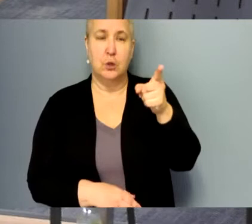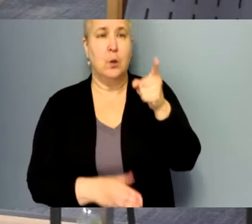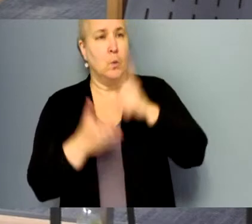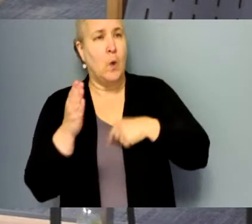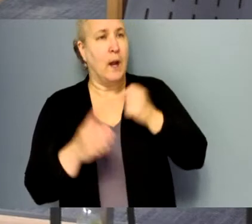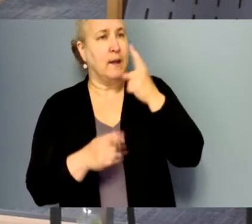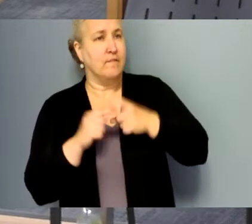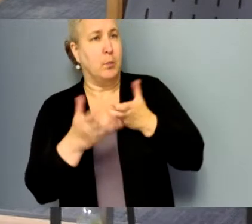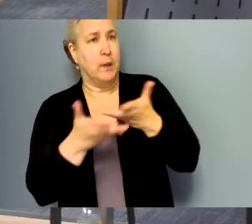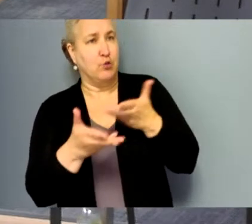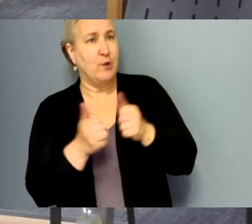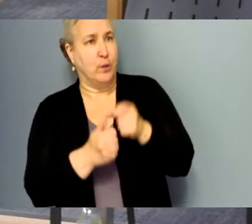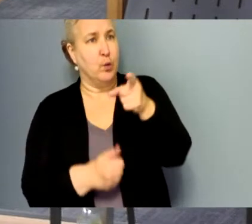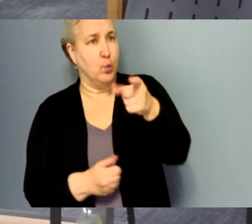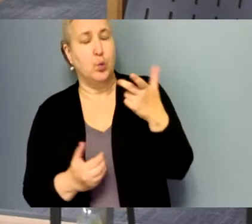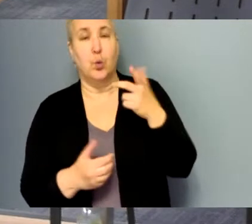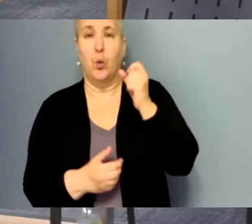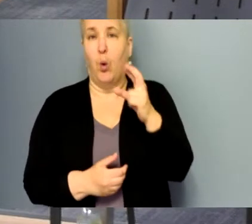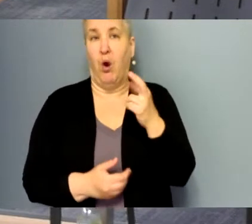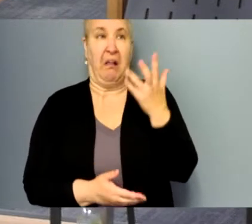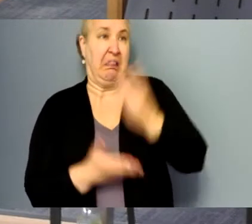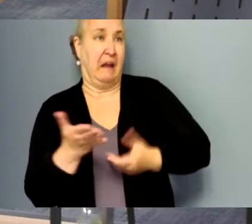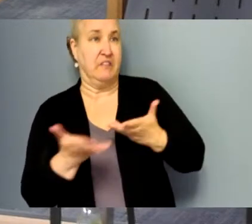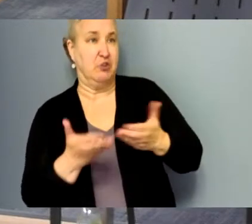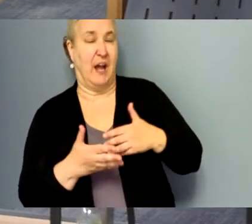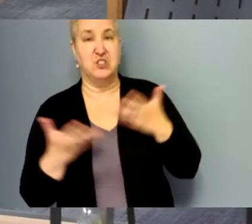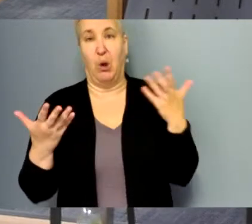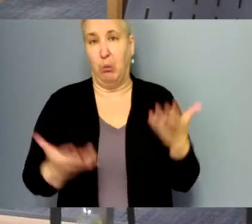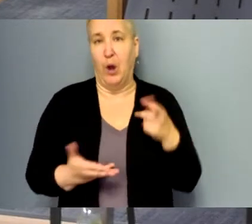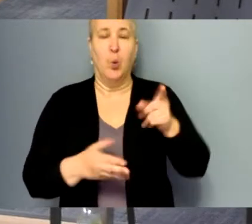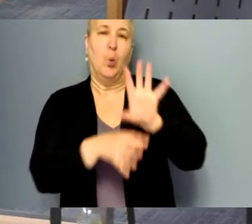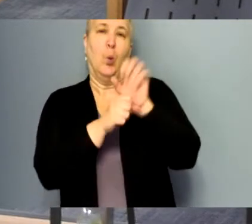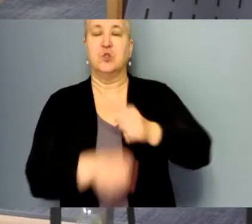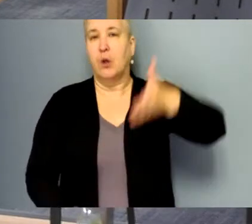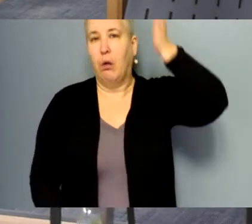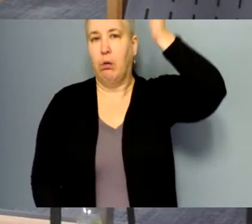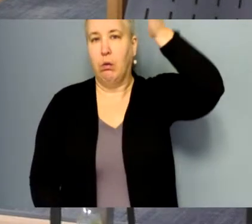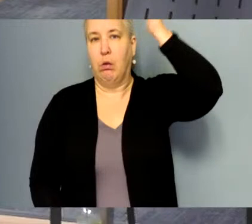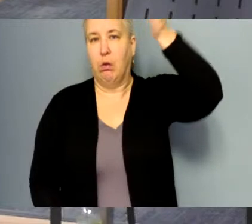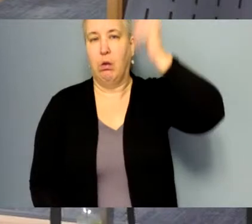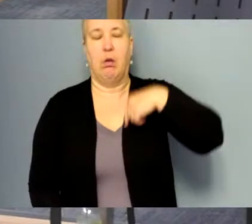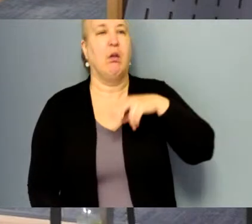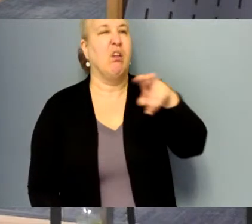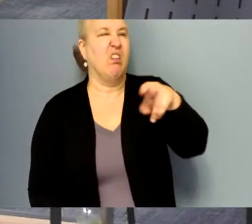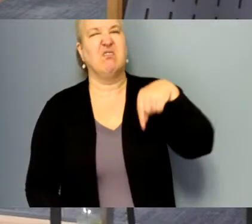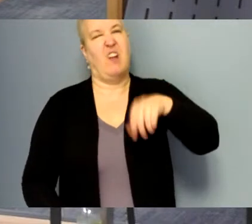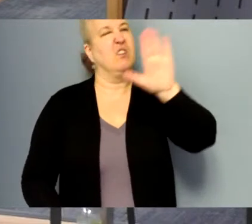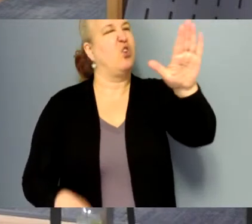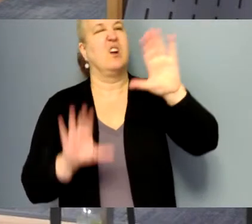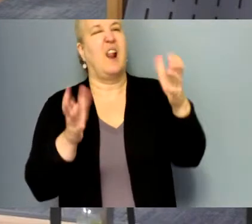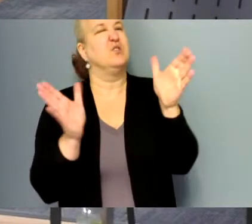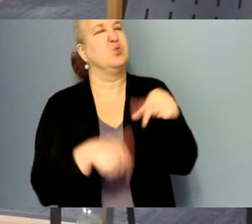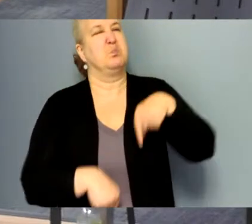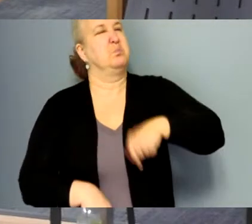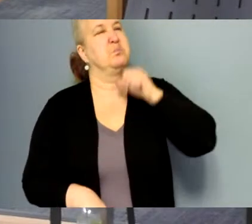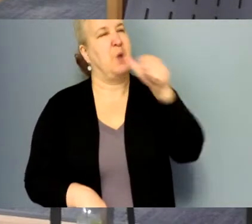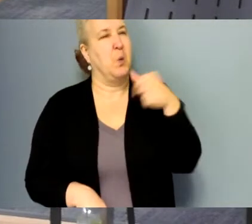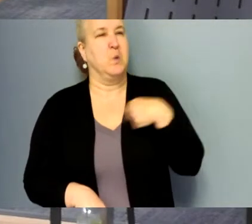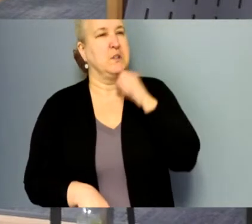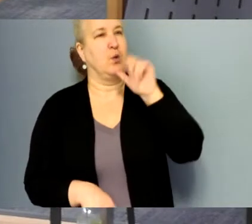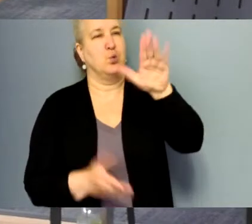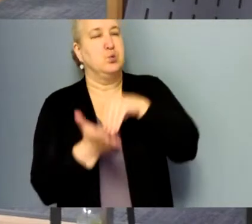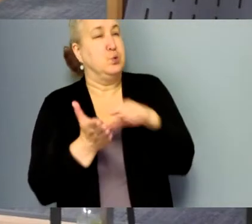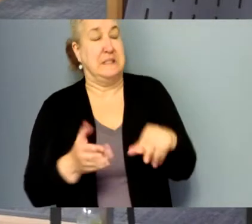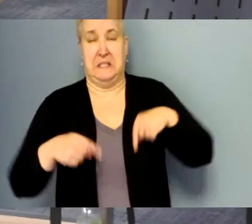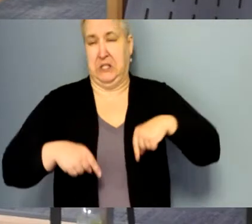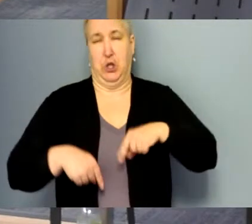from interaction with you, or lack thereof, is that you're used to lecturing. This is not your classroom and we are not your students. In